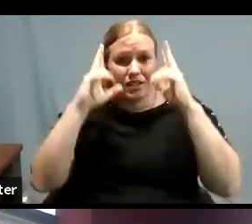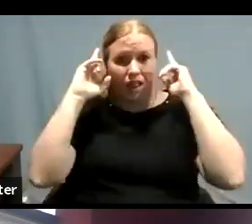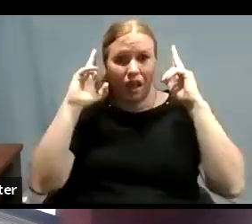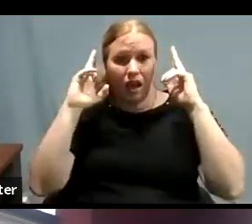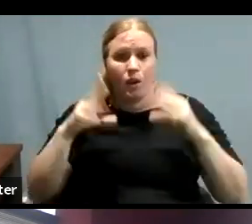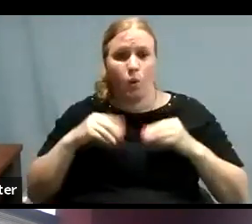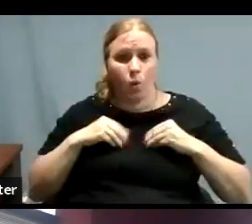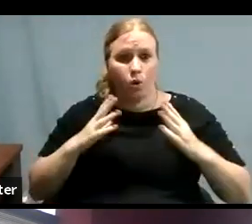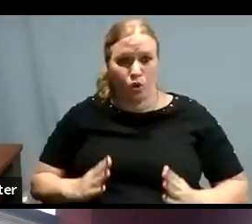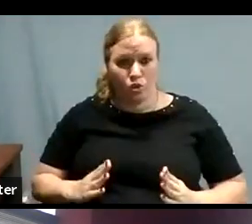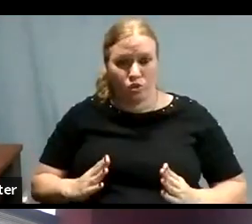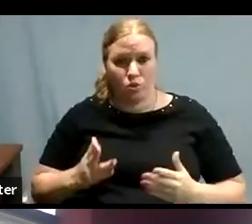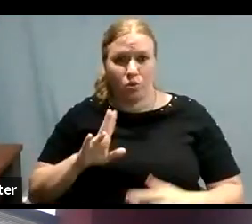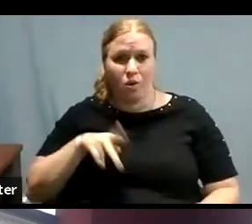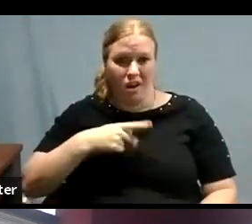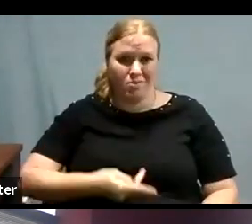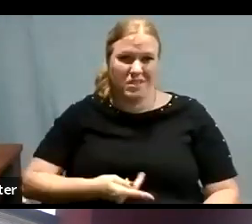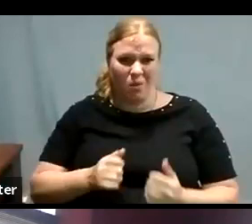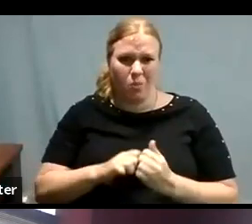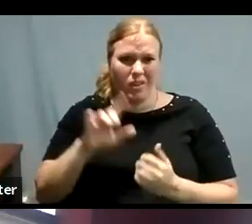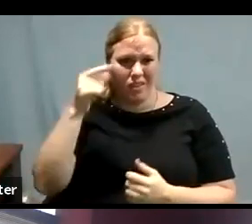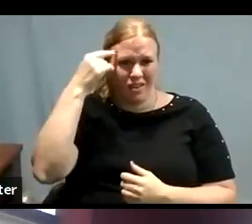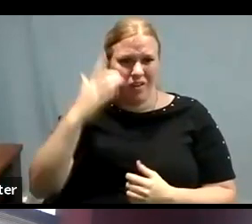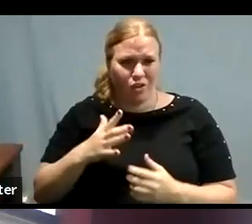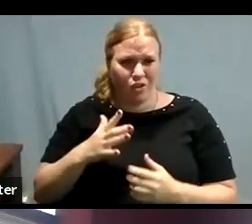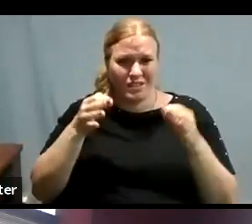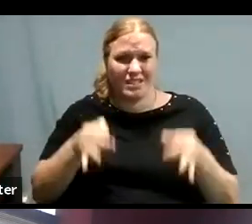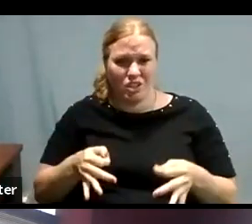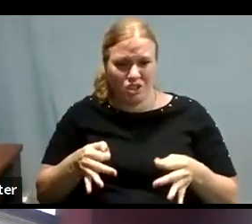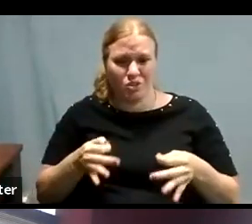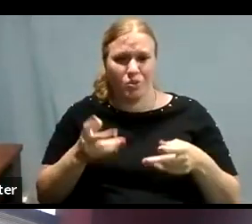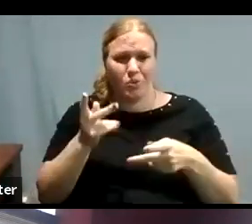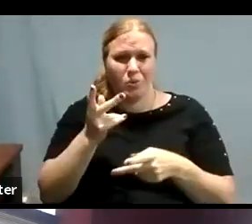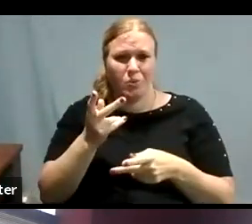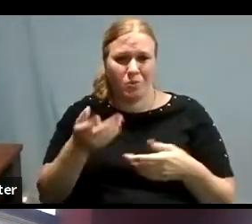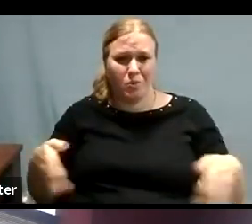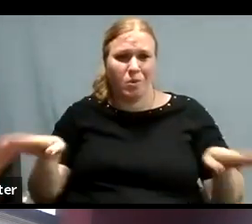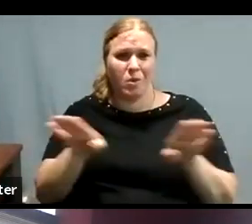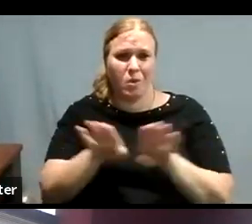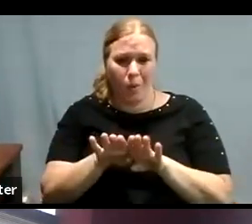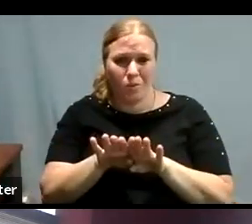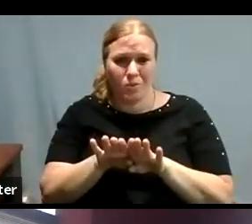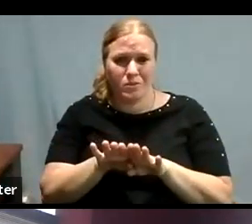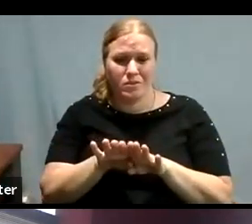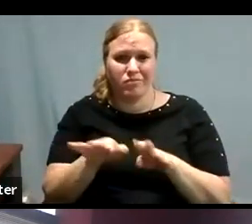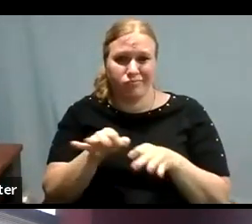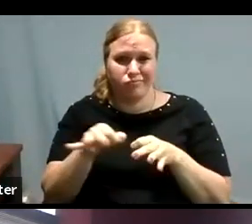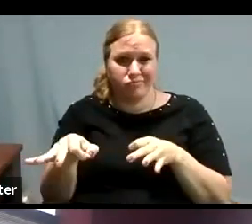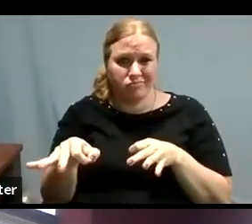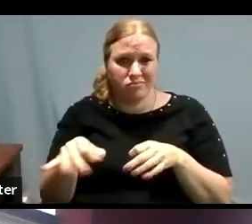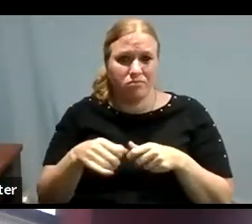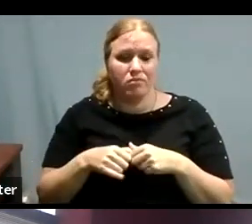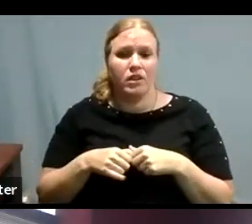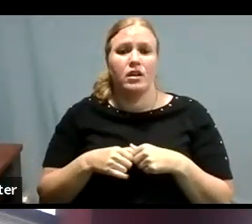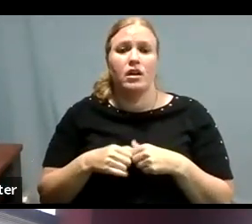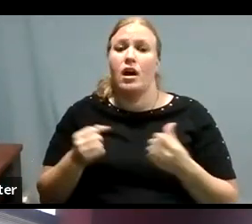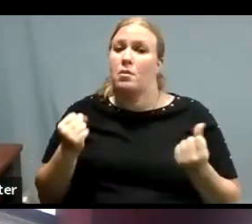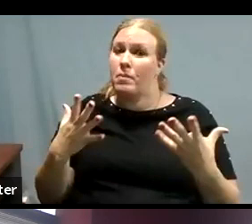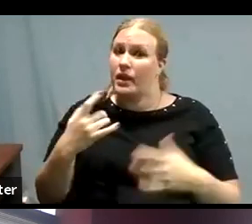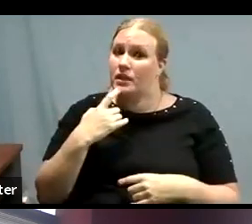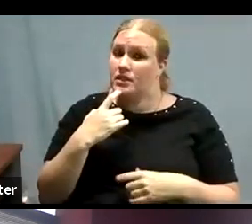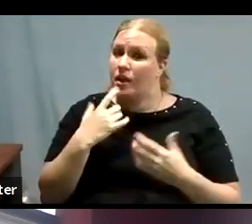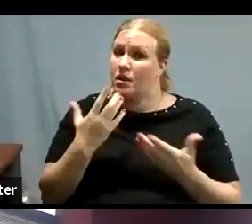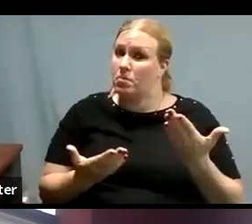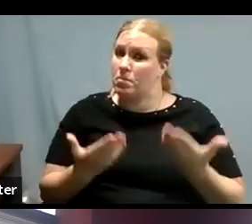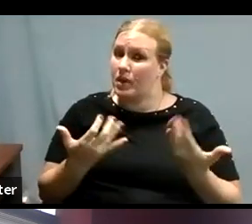the governor's decision to keep the salons closed. Many of them at the rally though today said that they may still